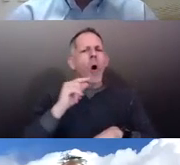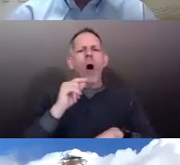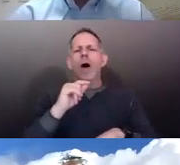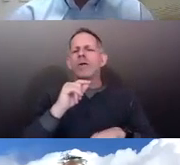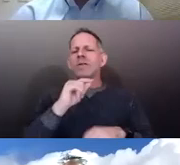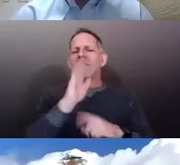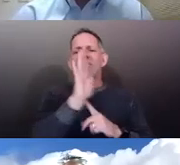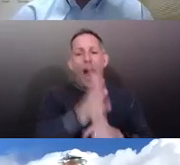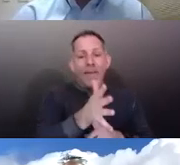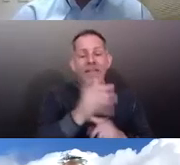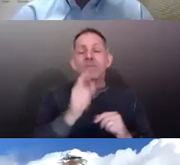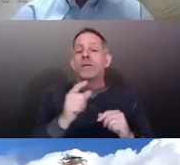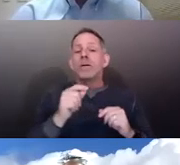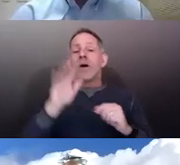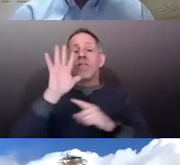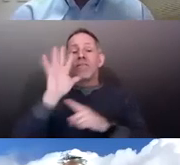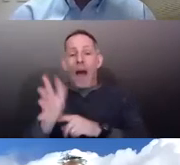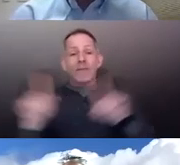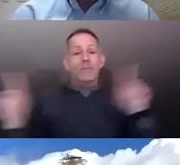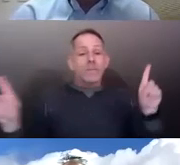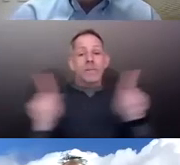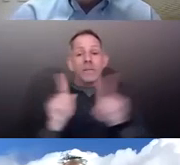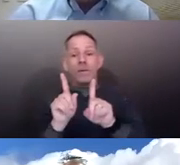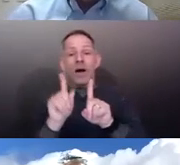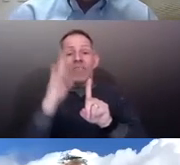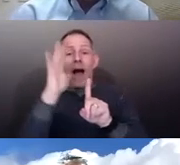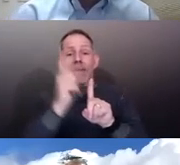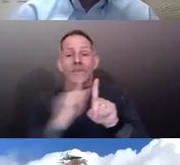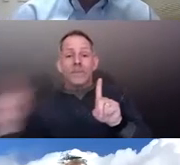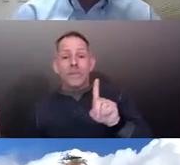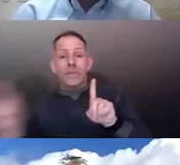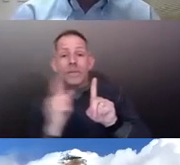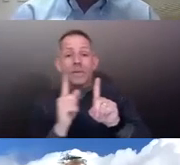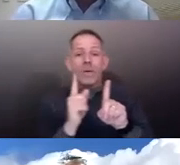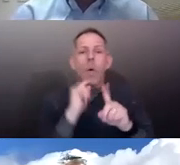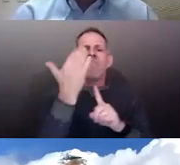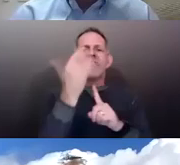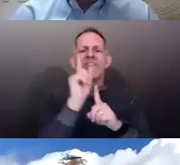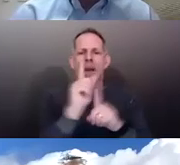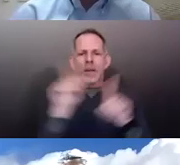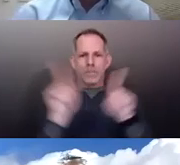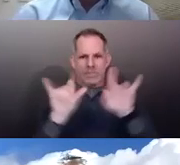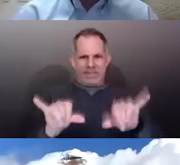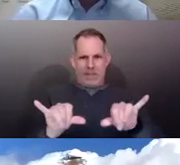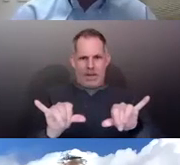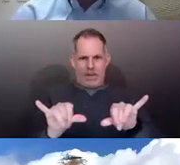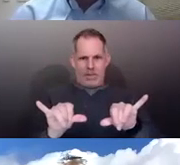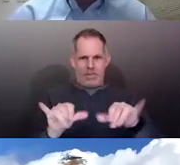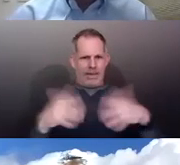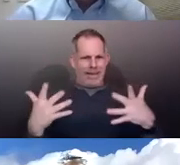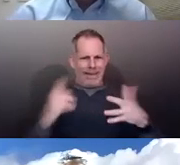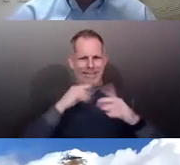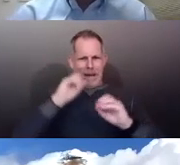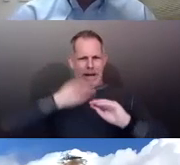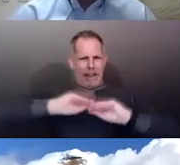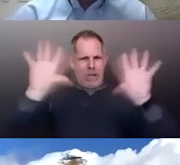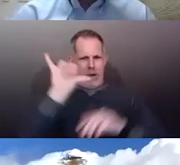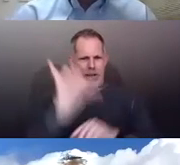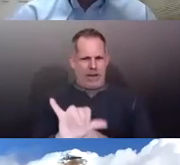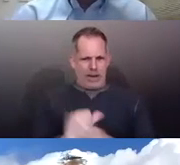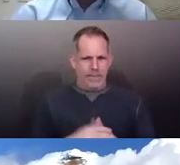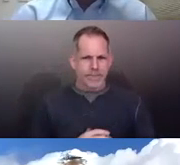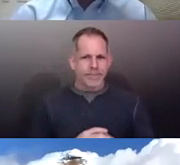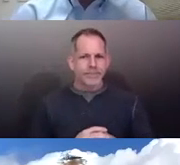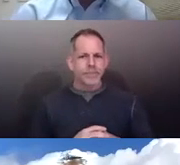during a 24-hour period. Having said that, that's the general criteria we use. But